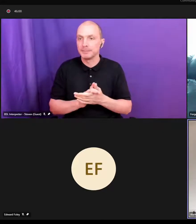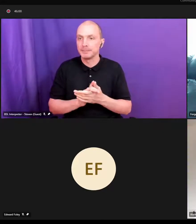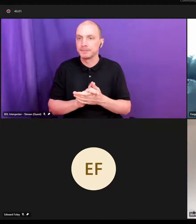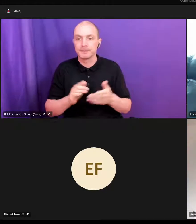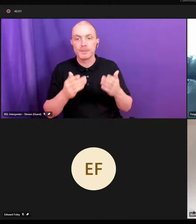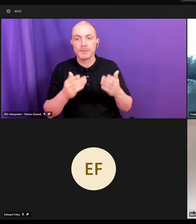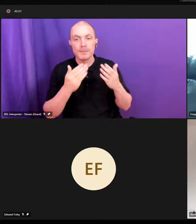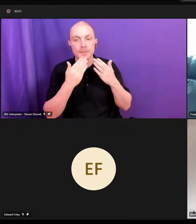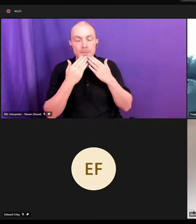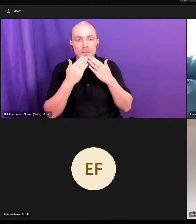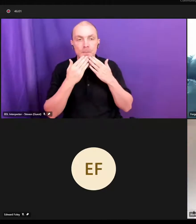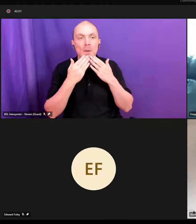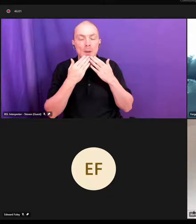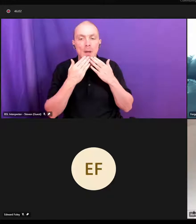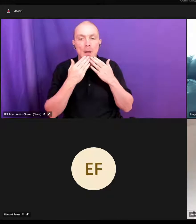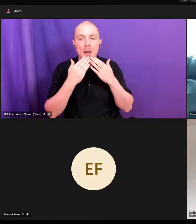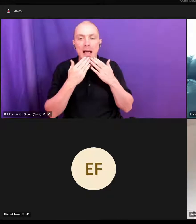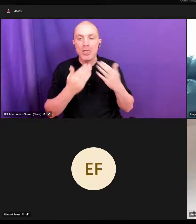Thanks, Chair.